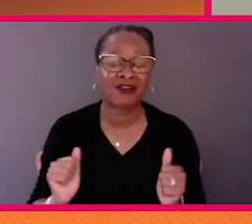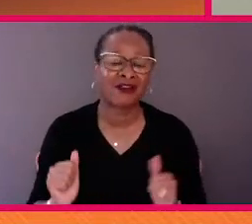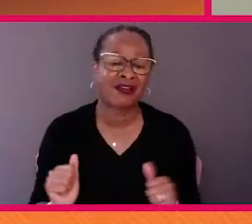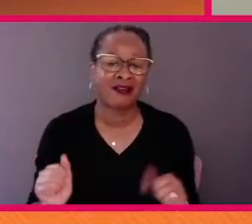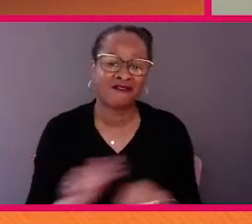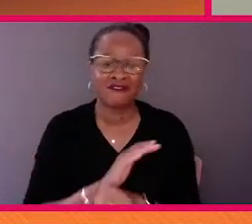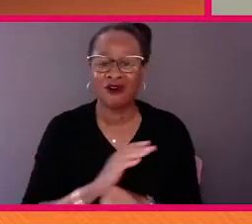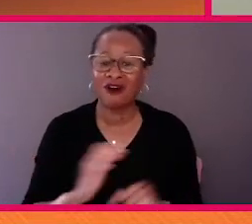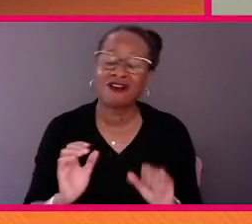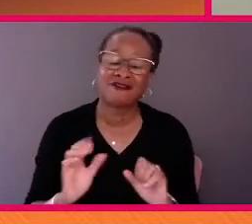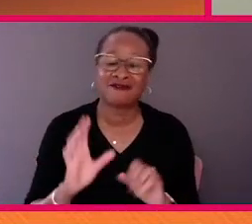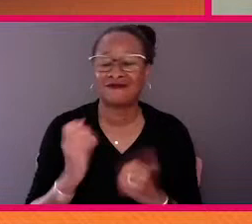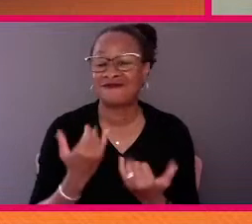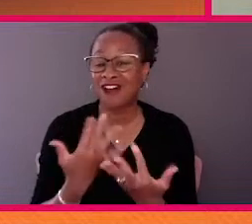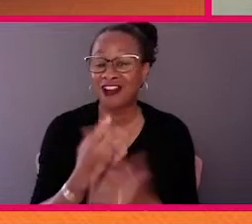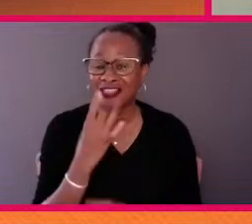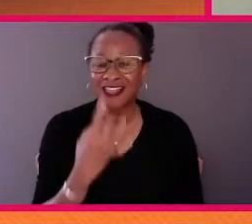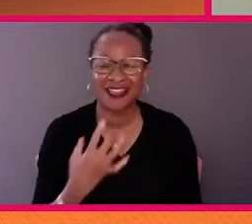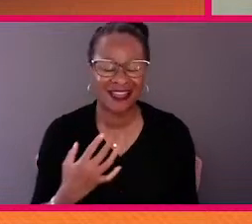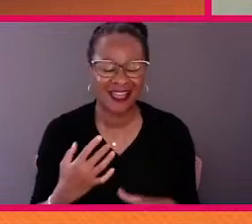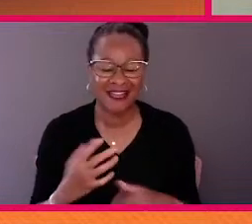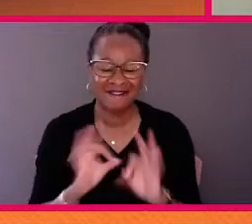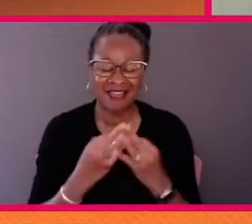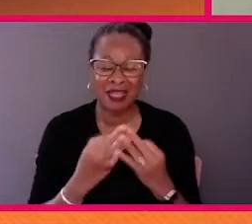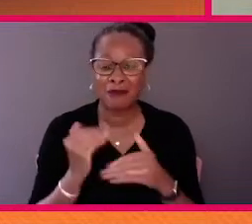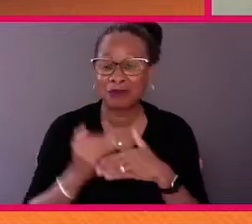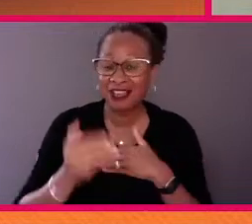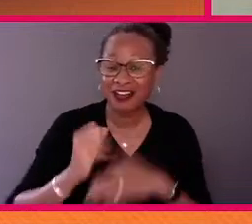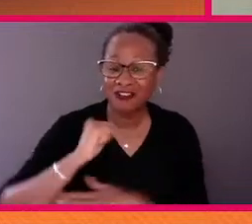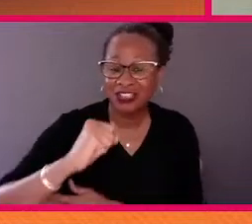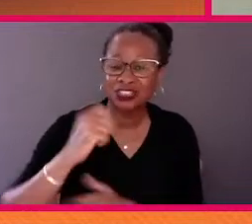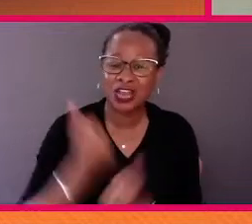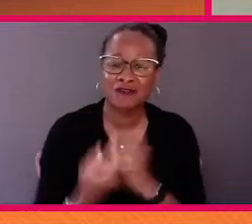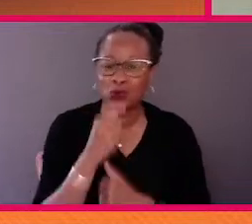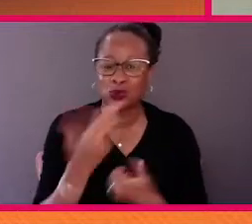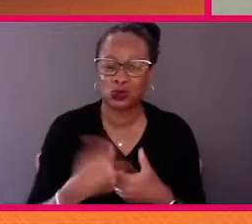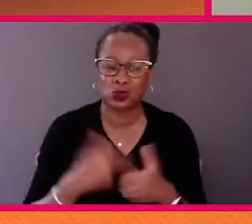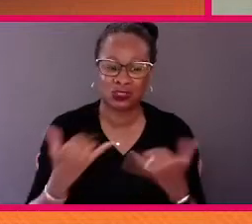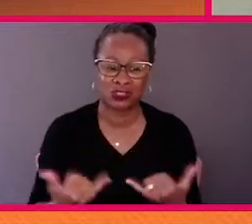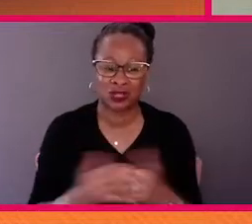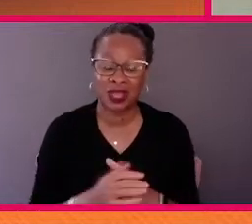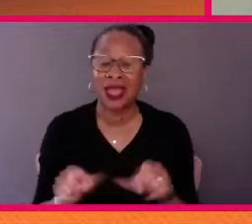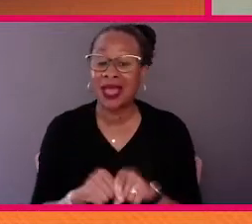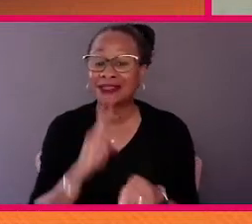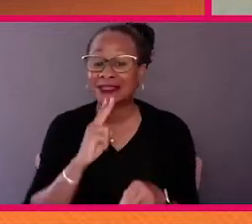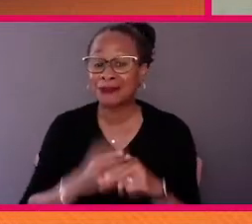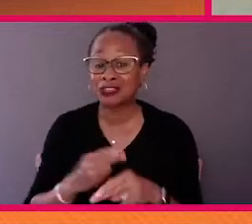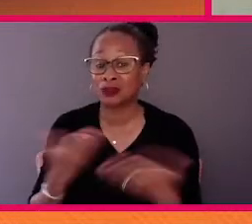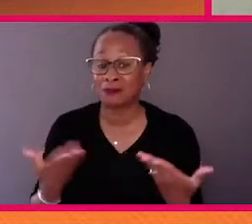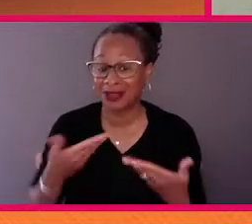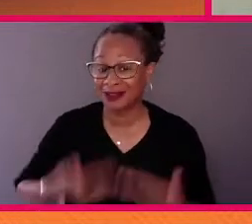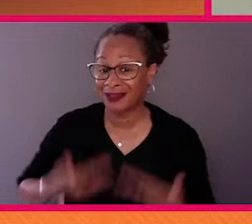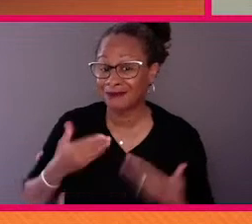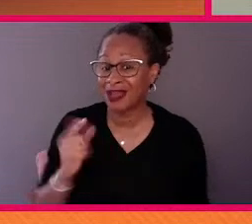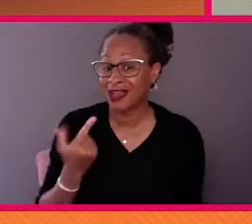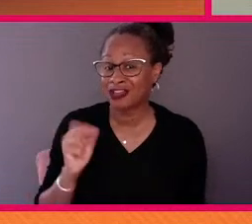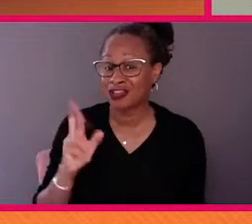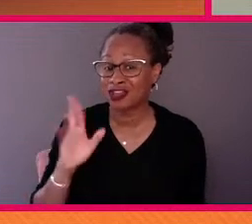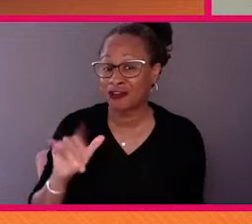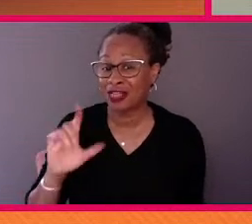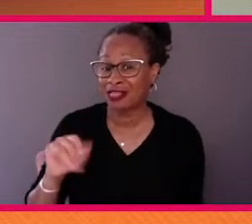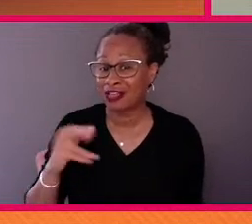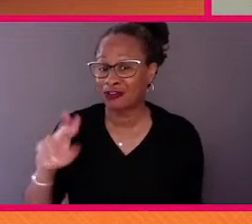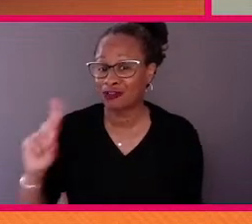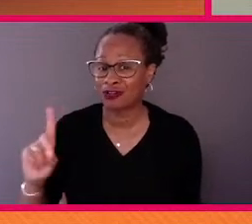Firelight fam at Beyond Resilience and everyone joining today. As mentioned, my name is Gerry Leonard. My pronouns are he, him,